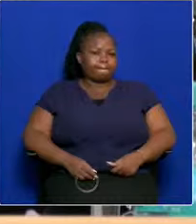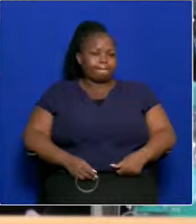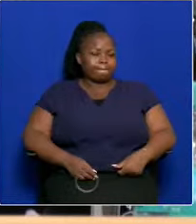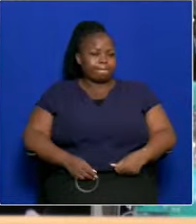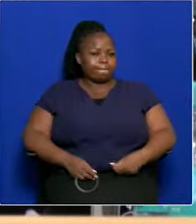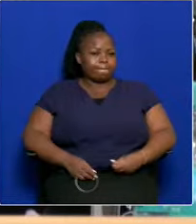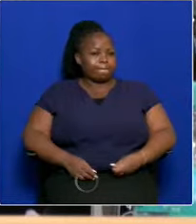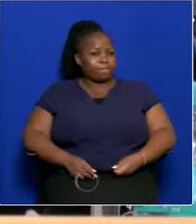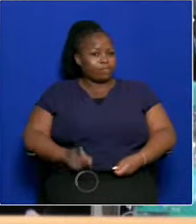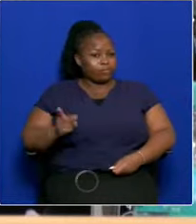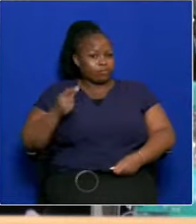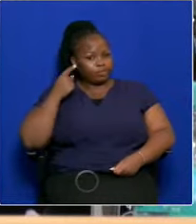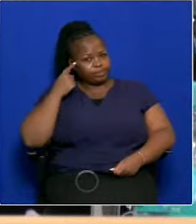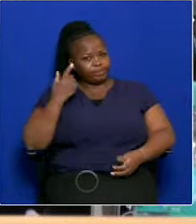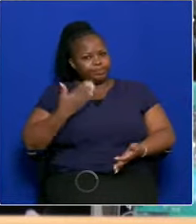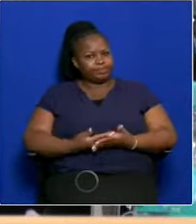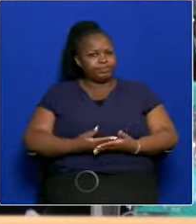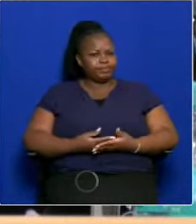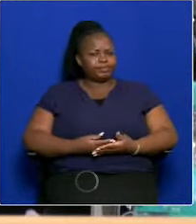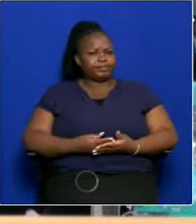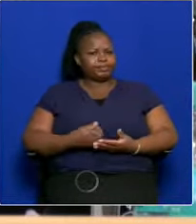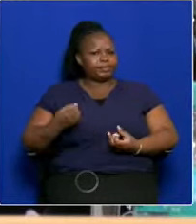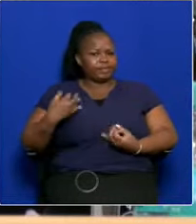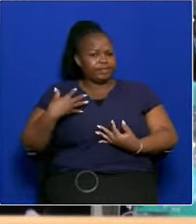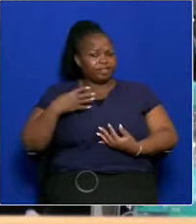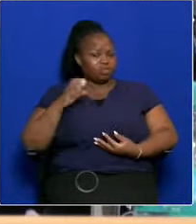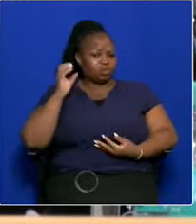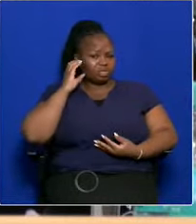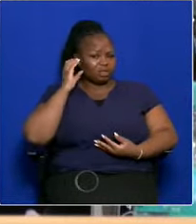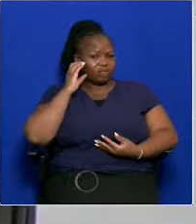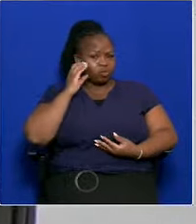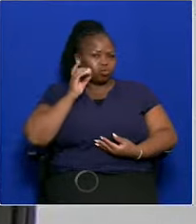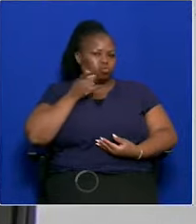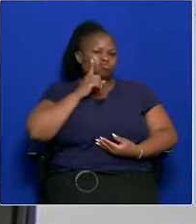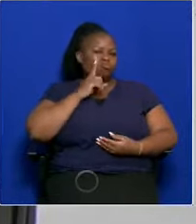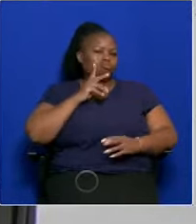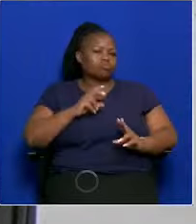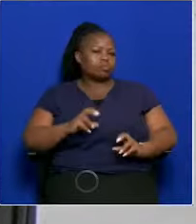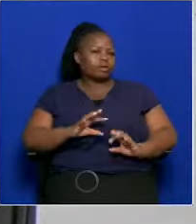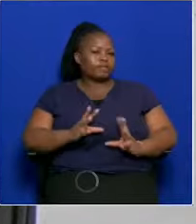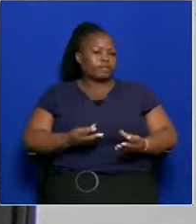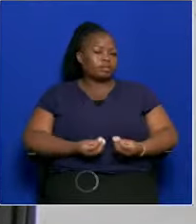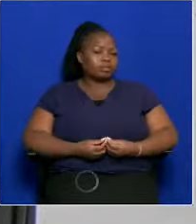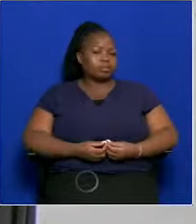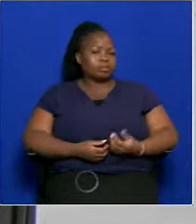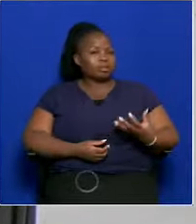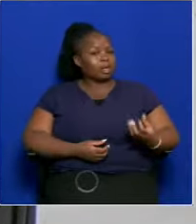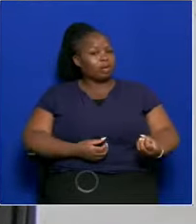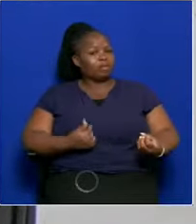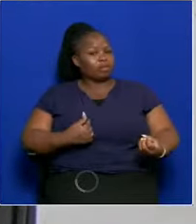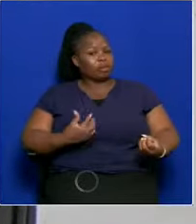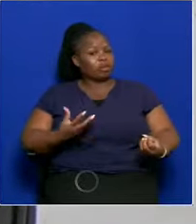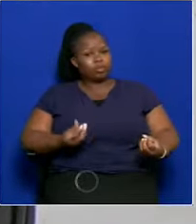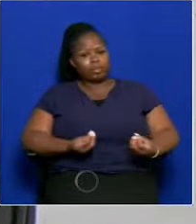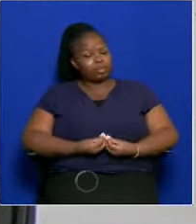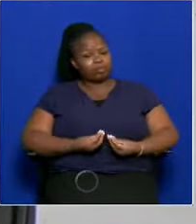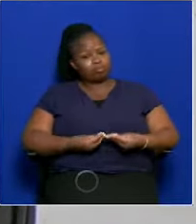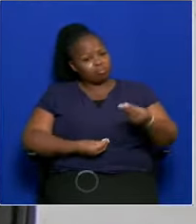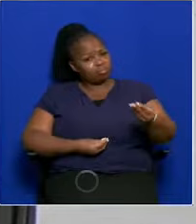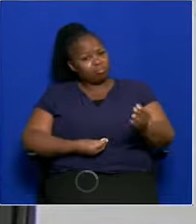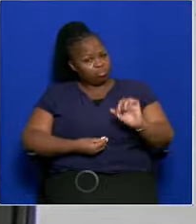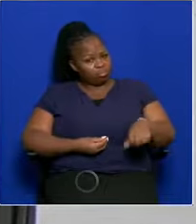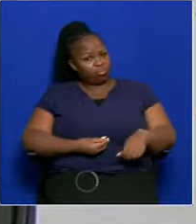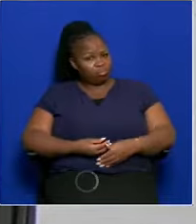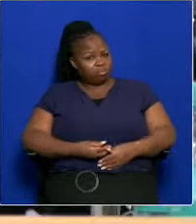to give us your devices for us to perform that exercise? I have my devices with me. I can give it to you if you